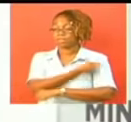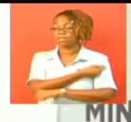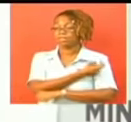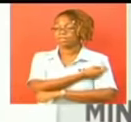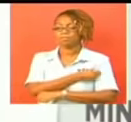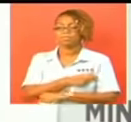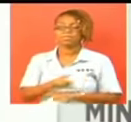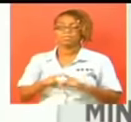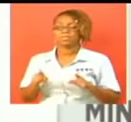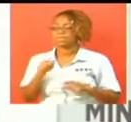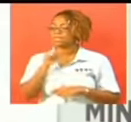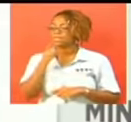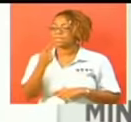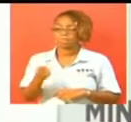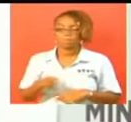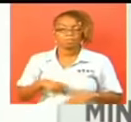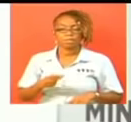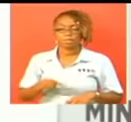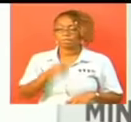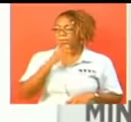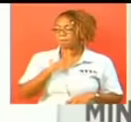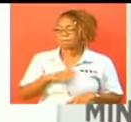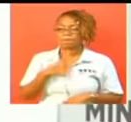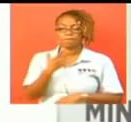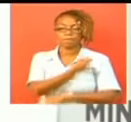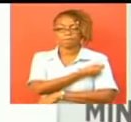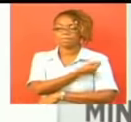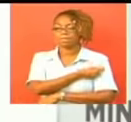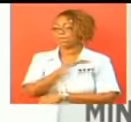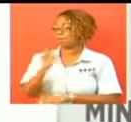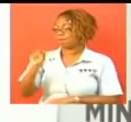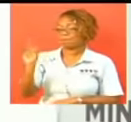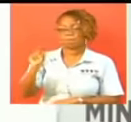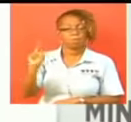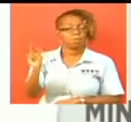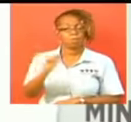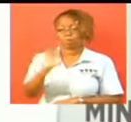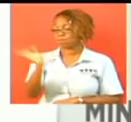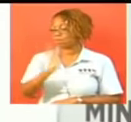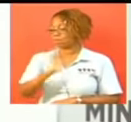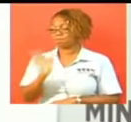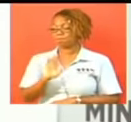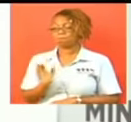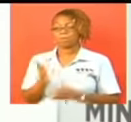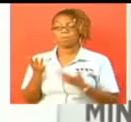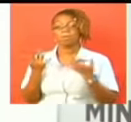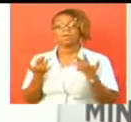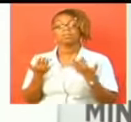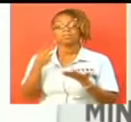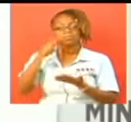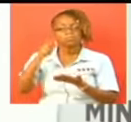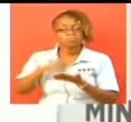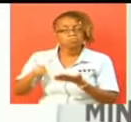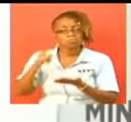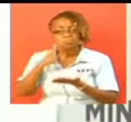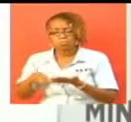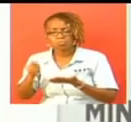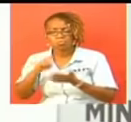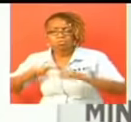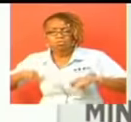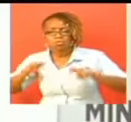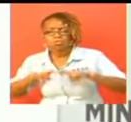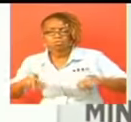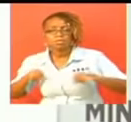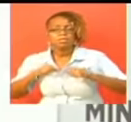pregnant women. Research is ongoing, more deliberations will take place, and once it's approved for pregnancy, we